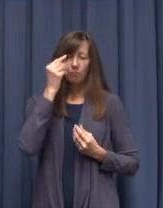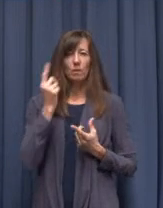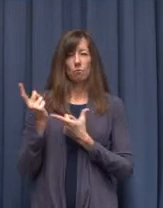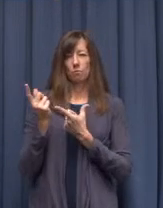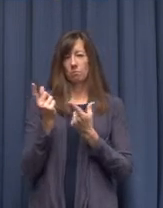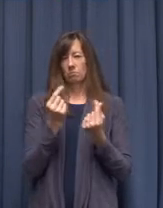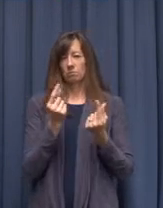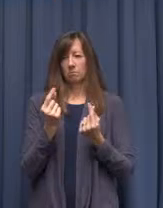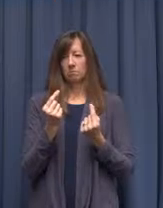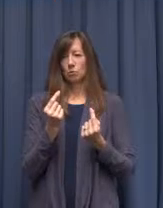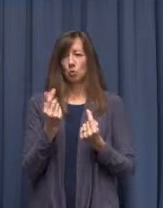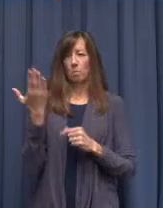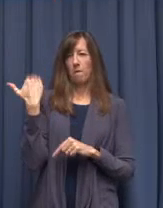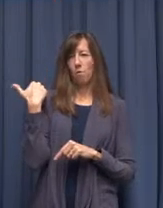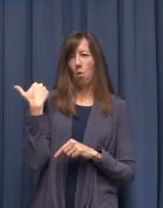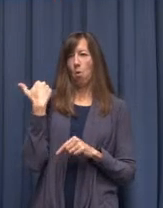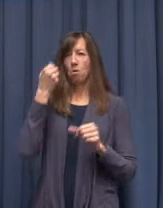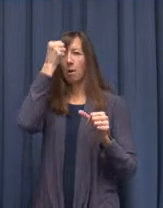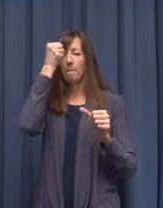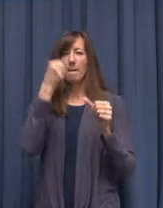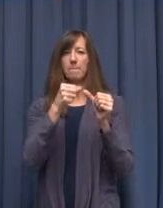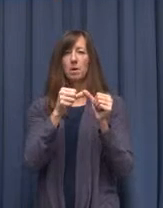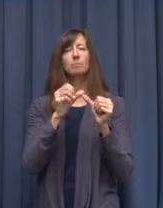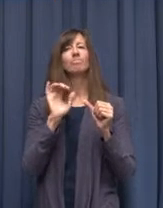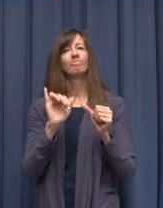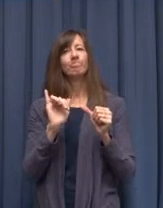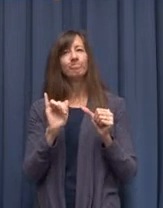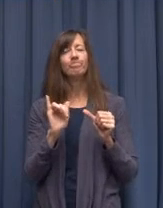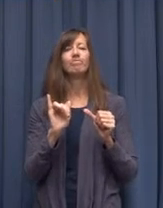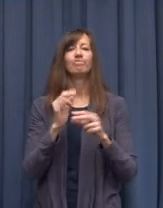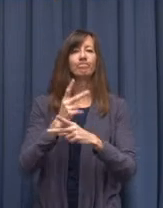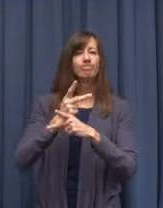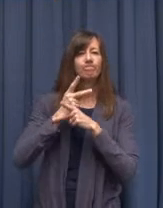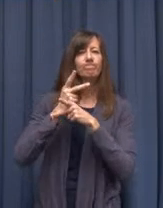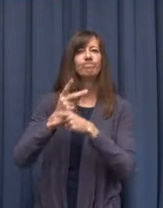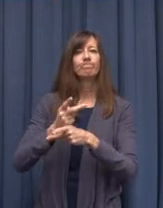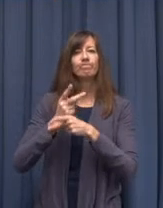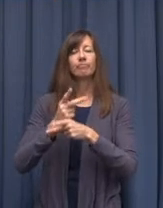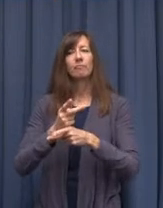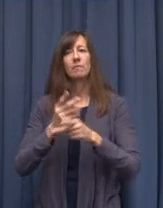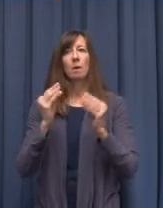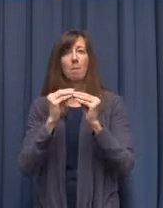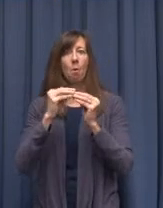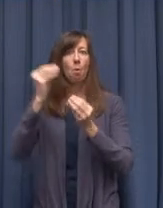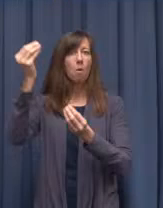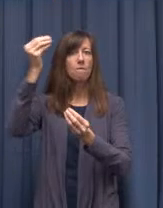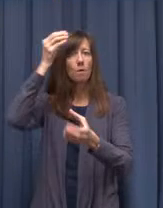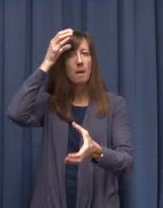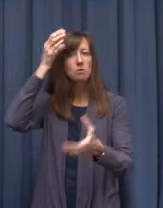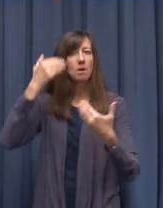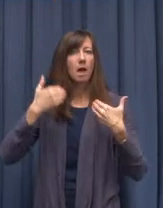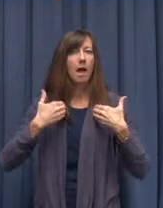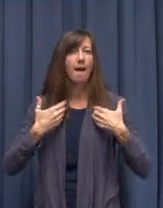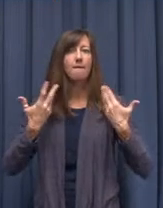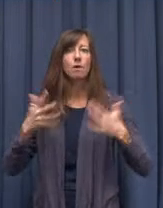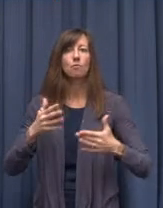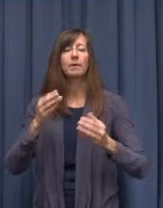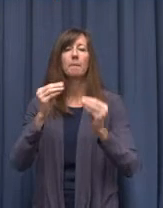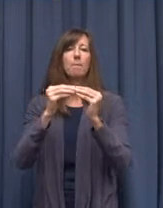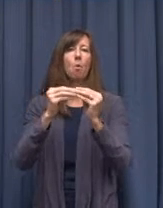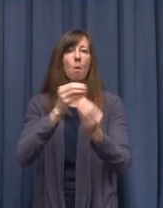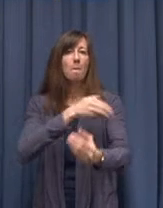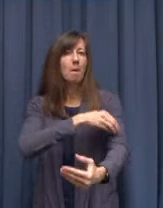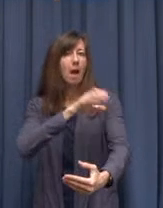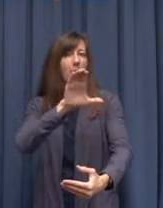earlier now, and much more informed and much more empowered, and we'll come out of this the other side, and we'll